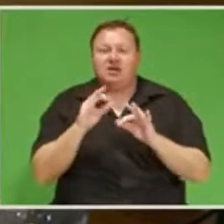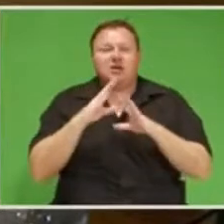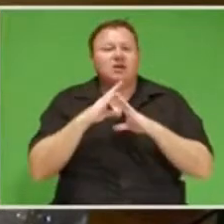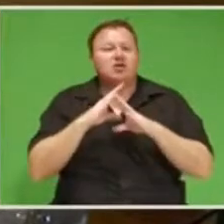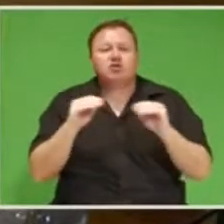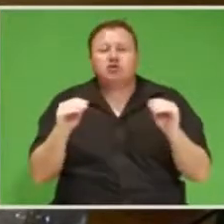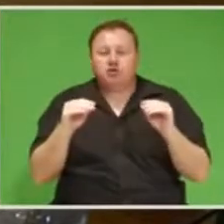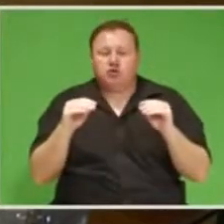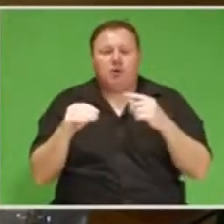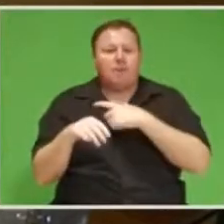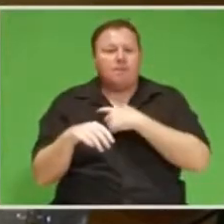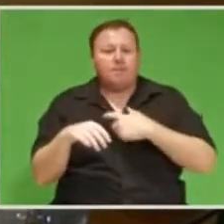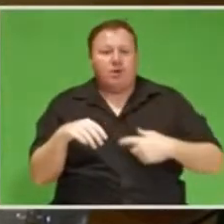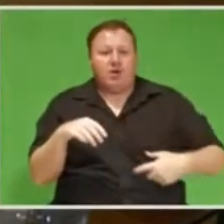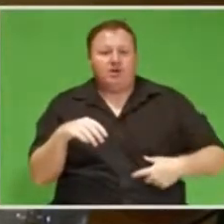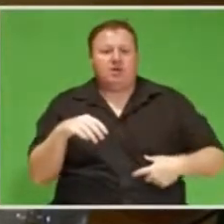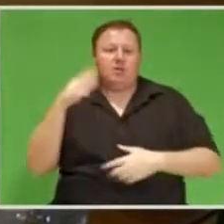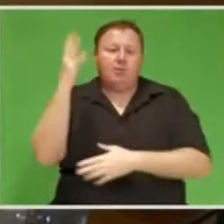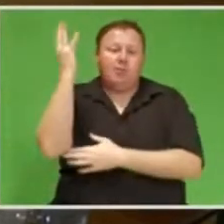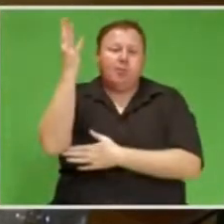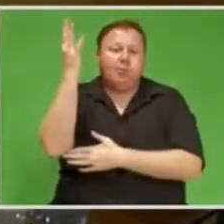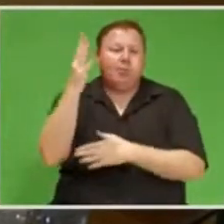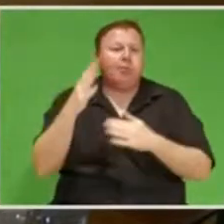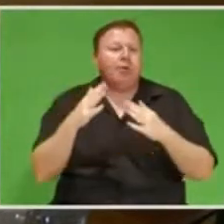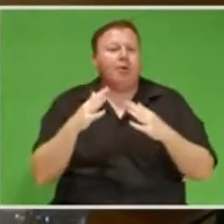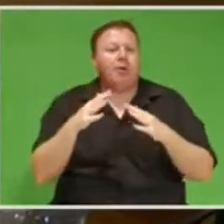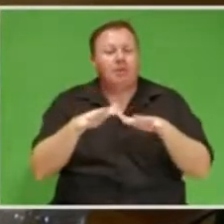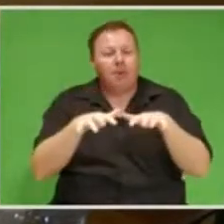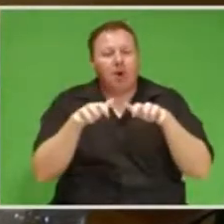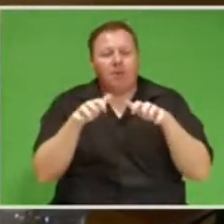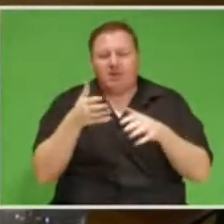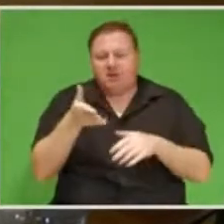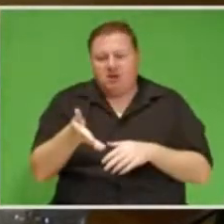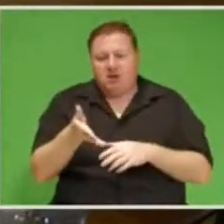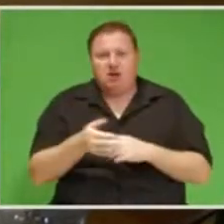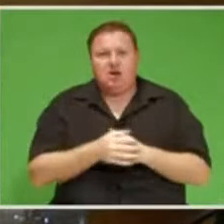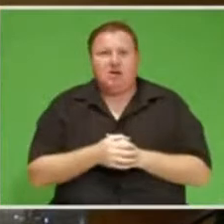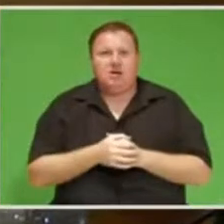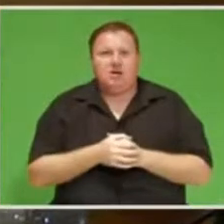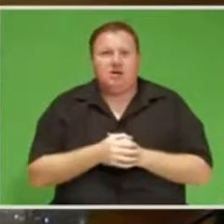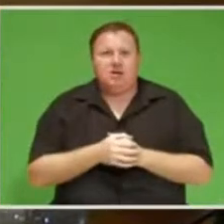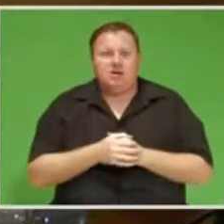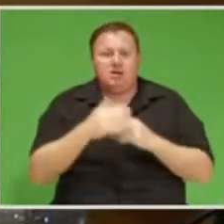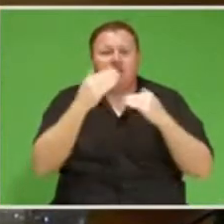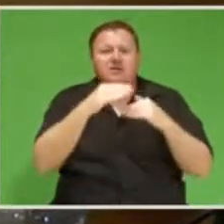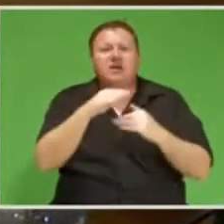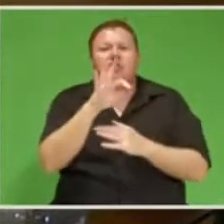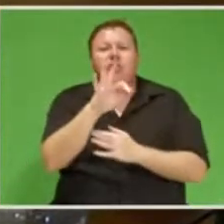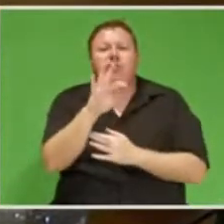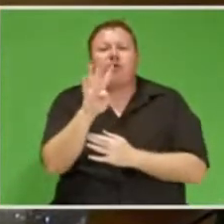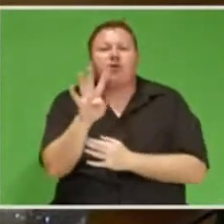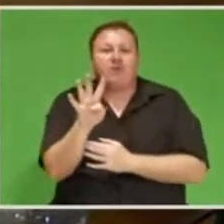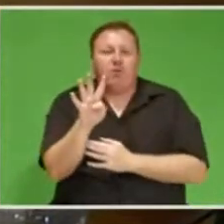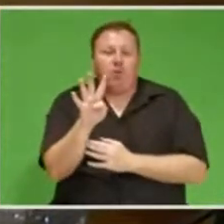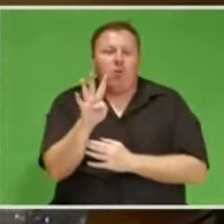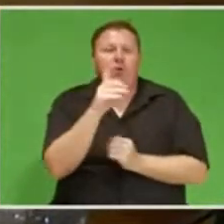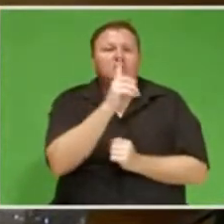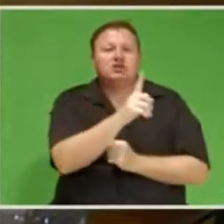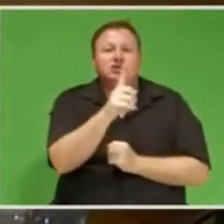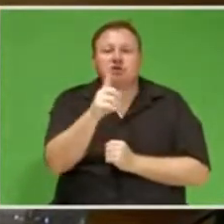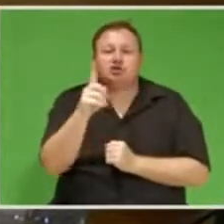president from addressing the House. In terms of Section 34,